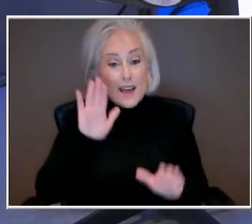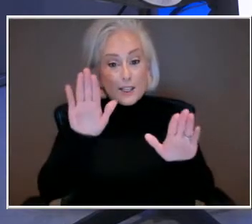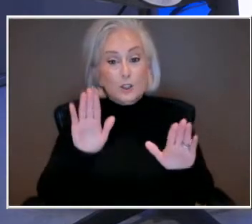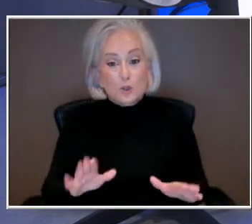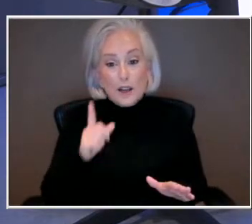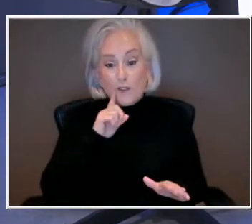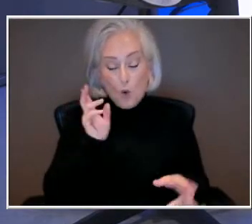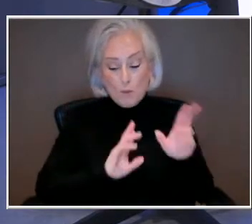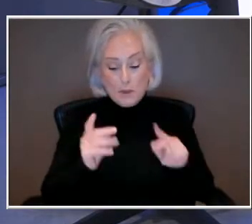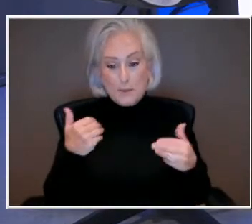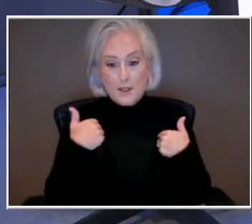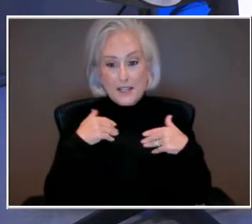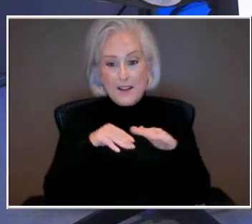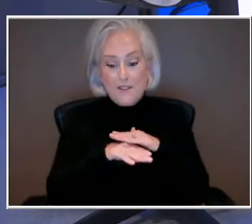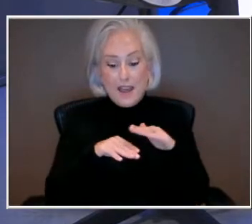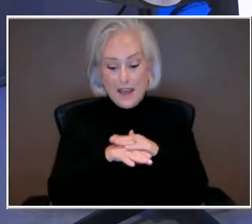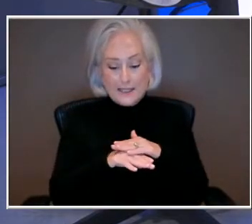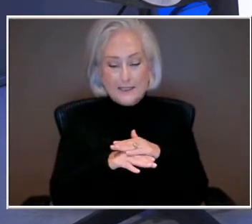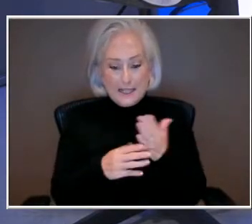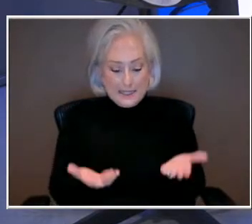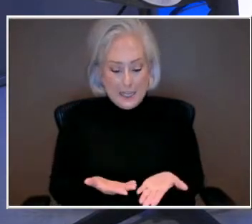to places like ours, but what if they don't?